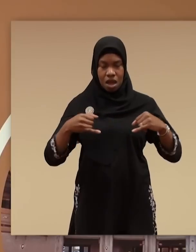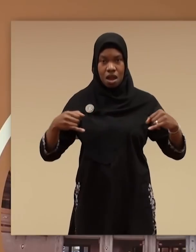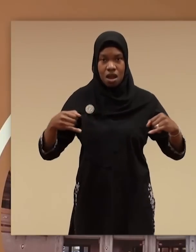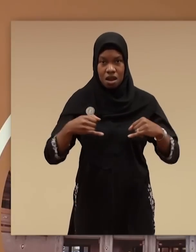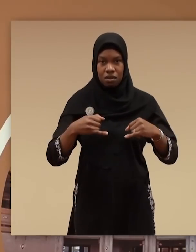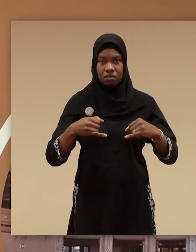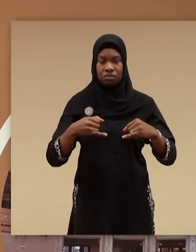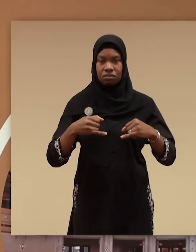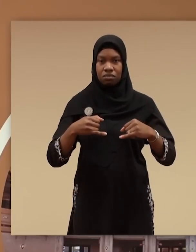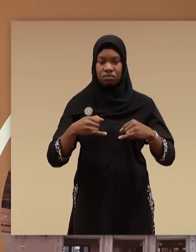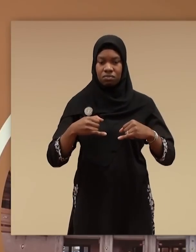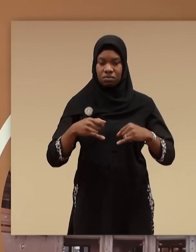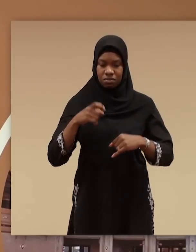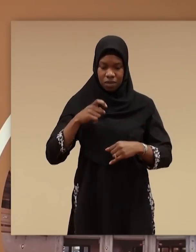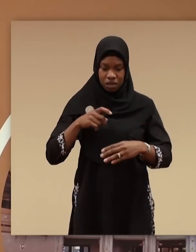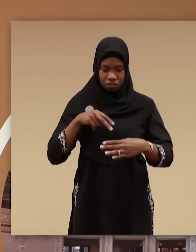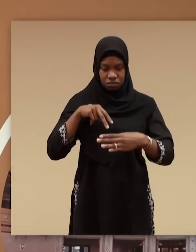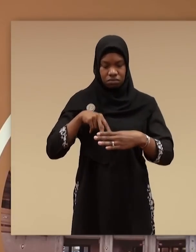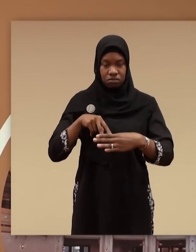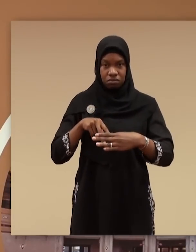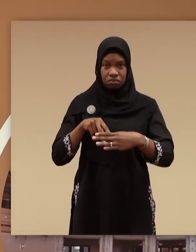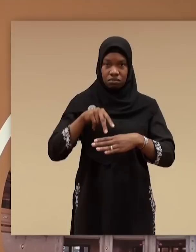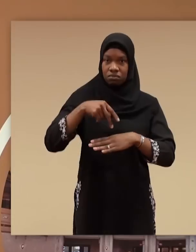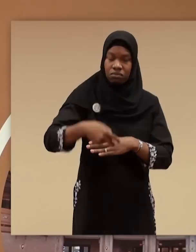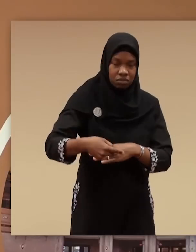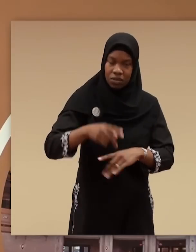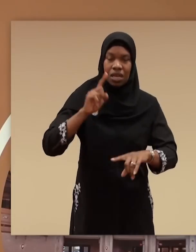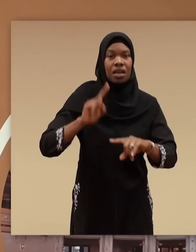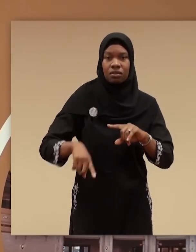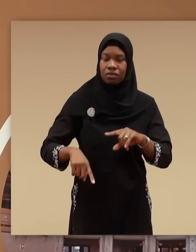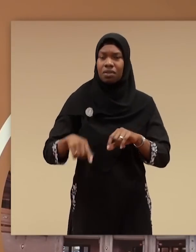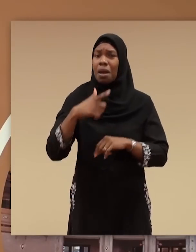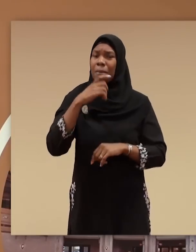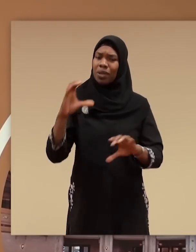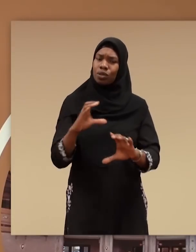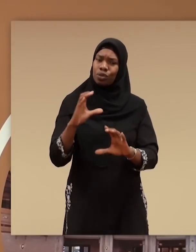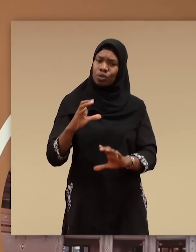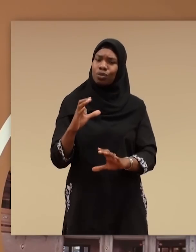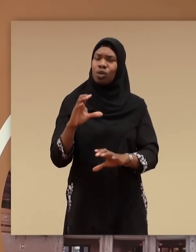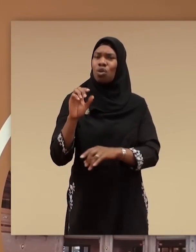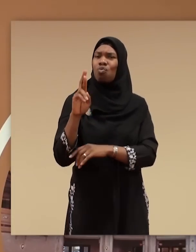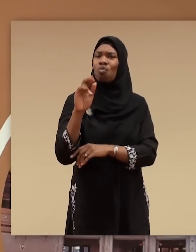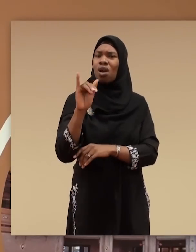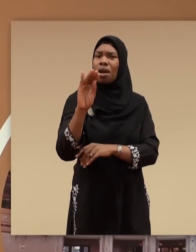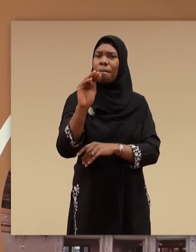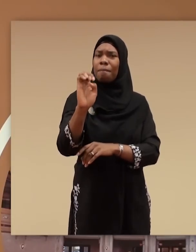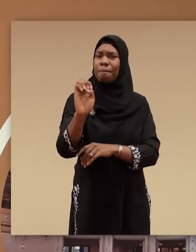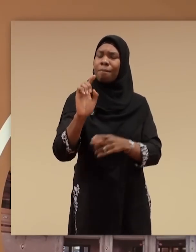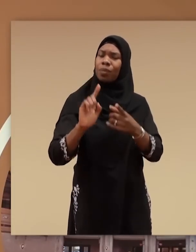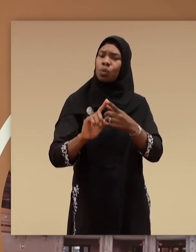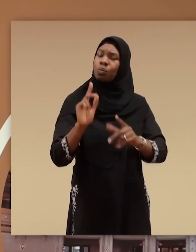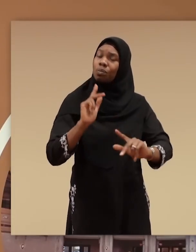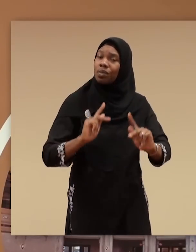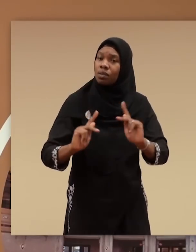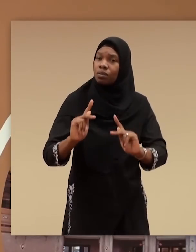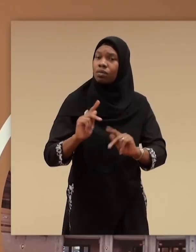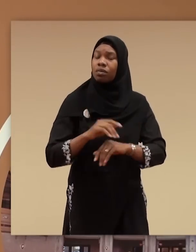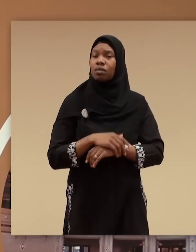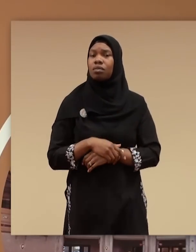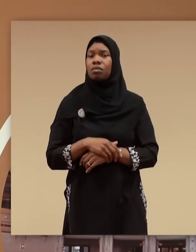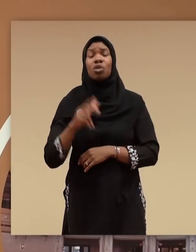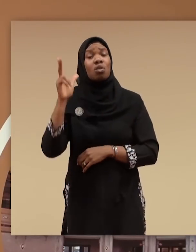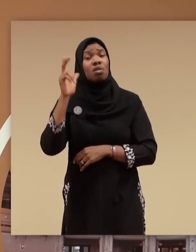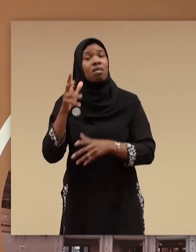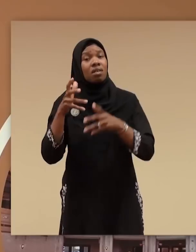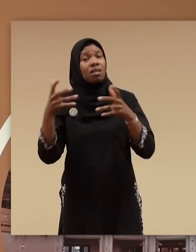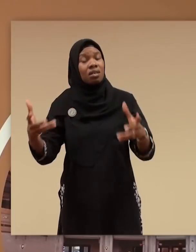crimes against humanity. You hear that term a lot on TV. Because you